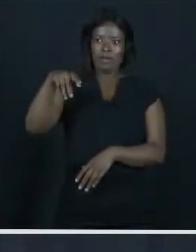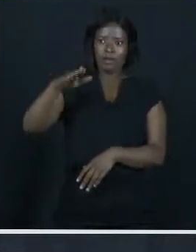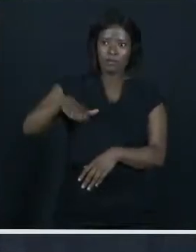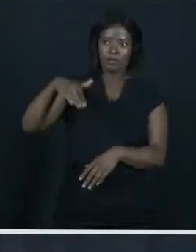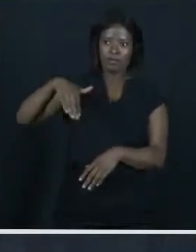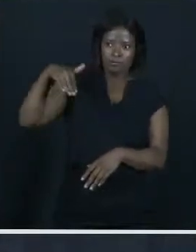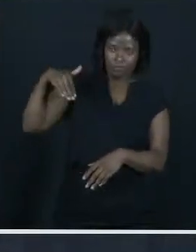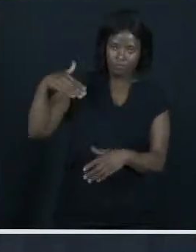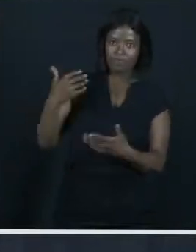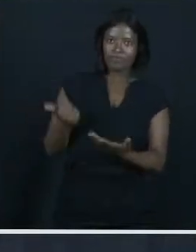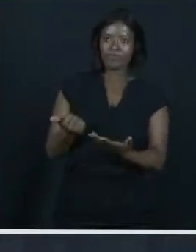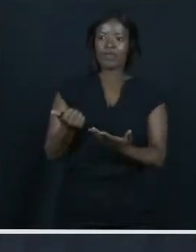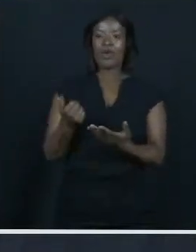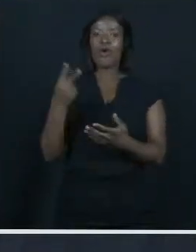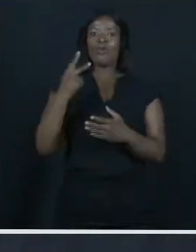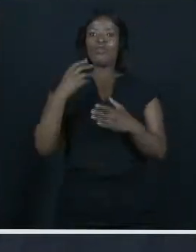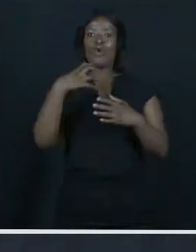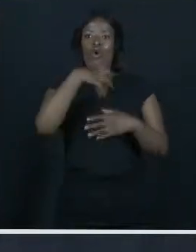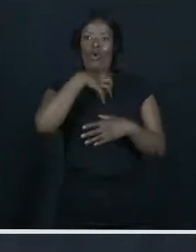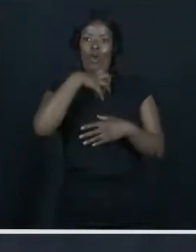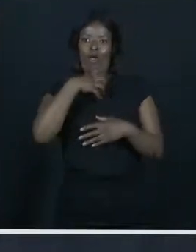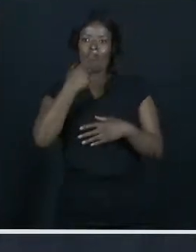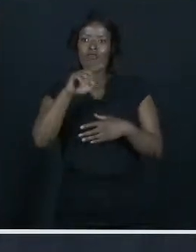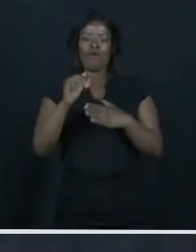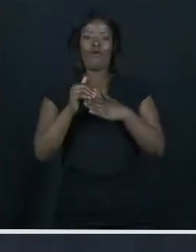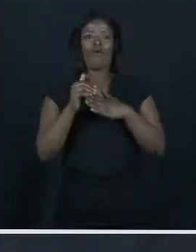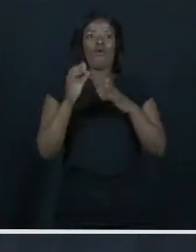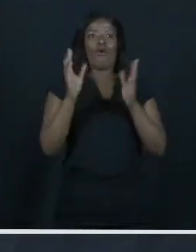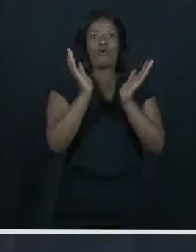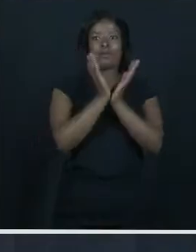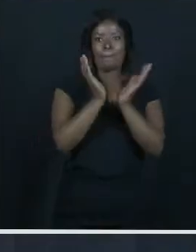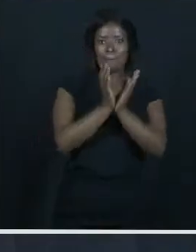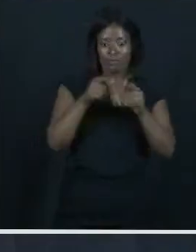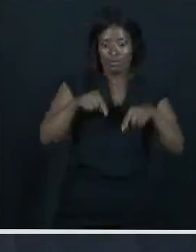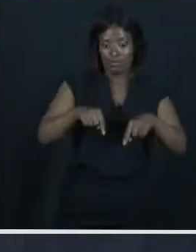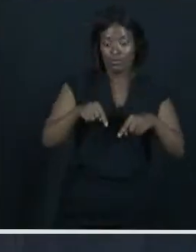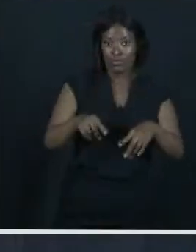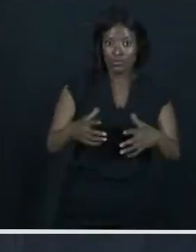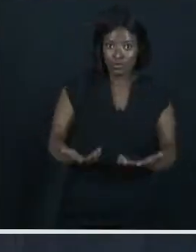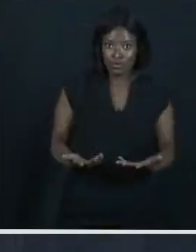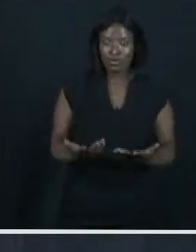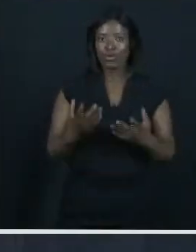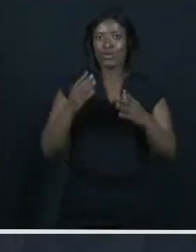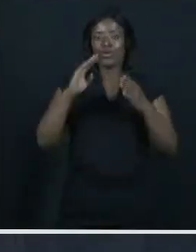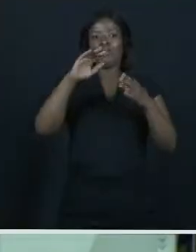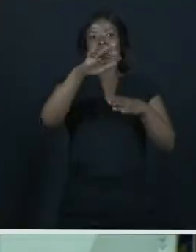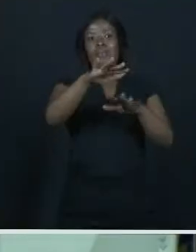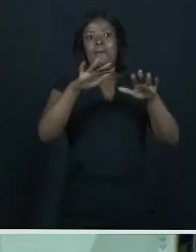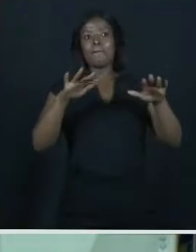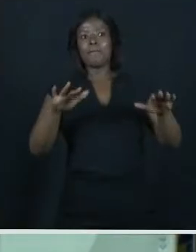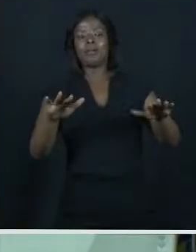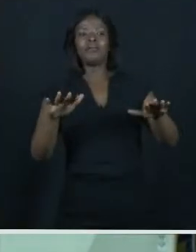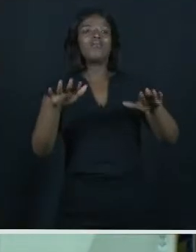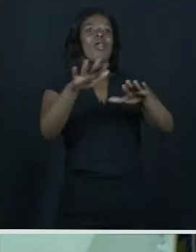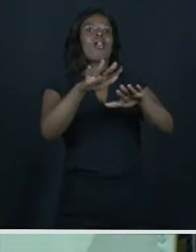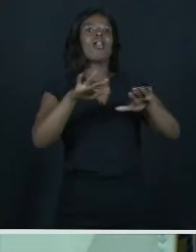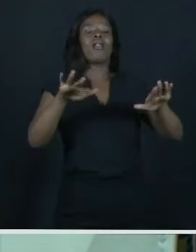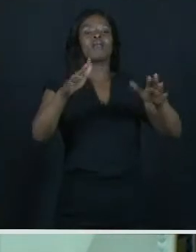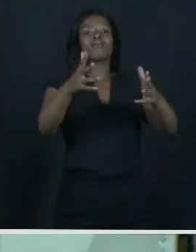The owners of the summit, civil society organizations, ladies and